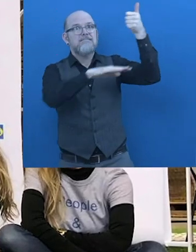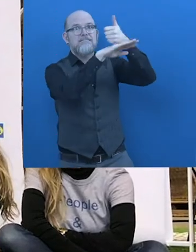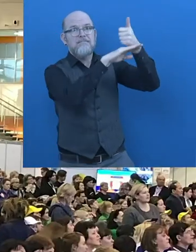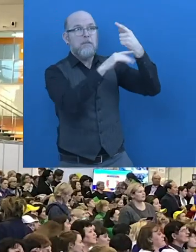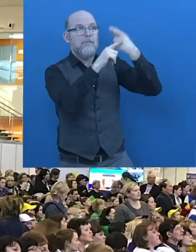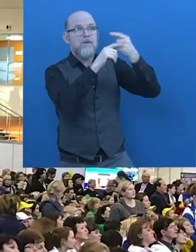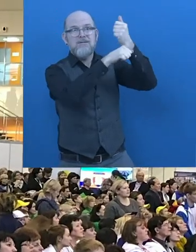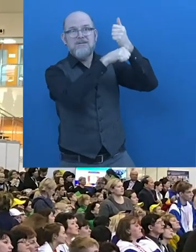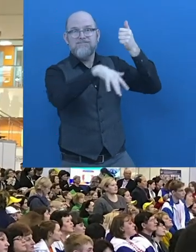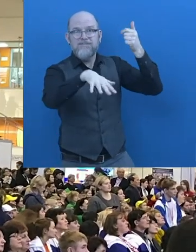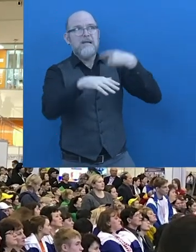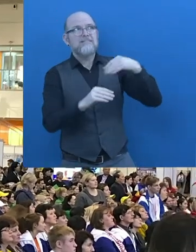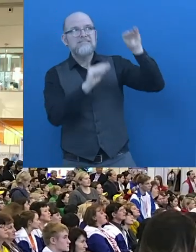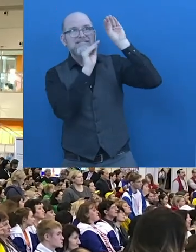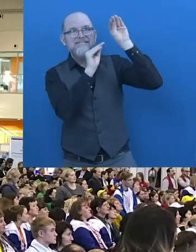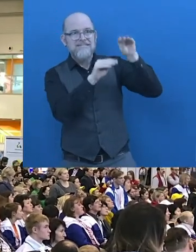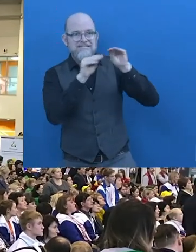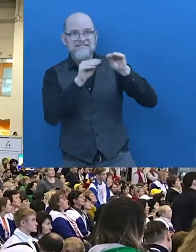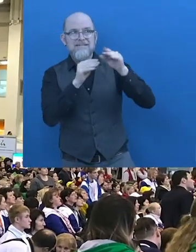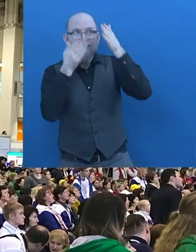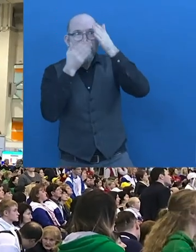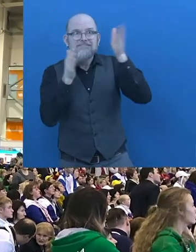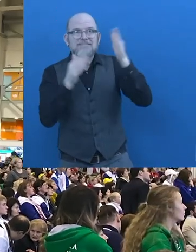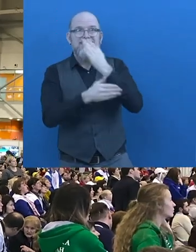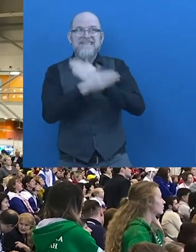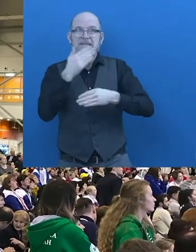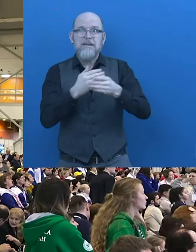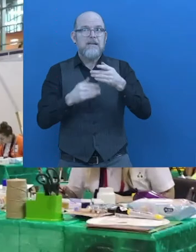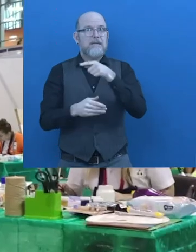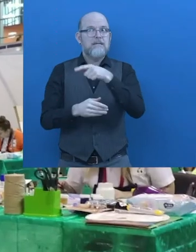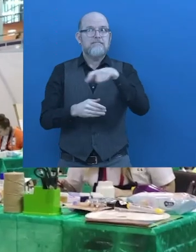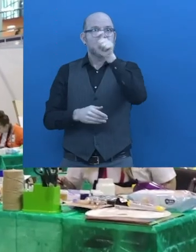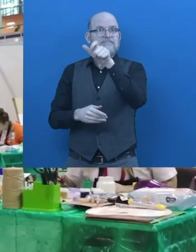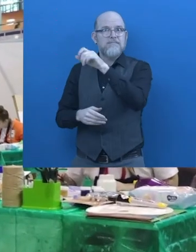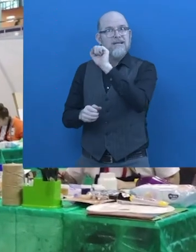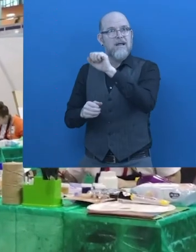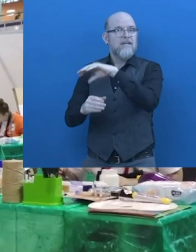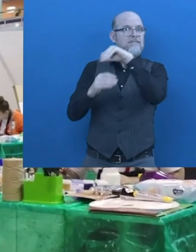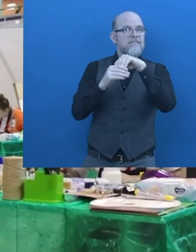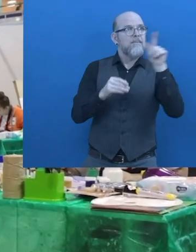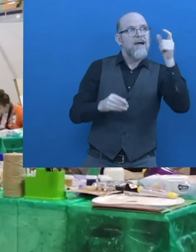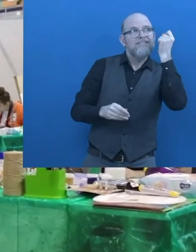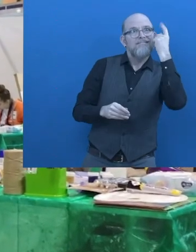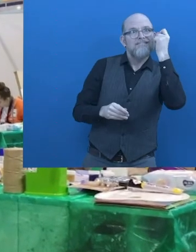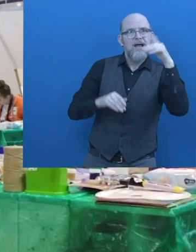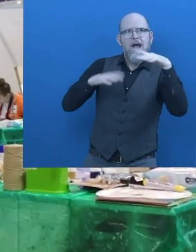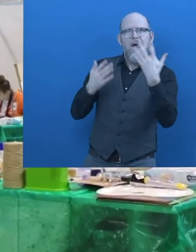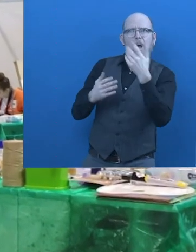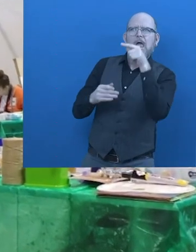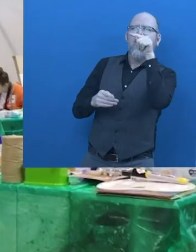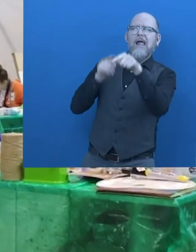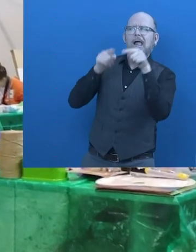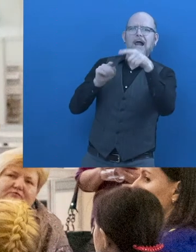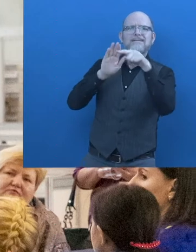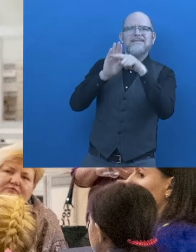co-workers to be more open to handicapped people or to disabled people, and to understand and to take away these biases that we many